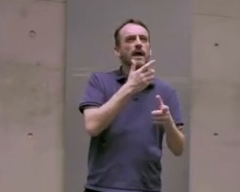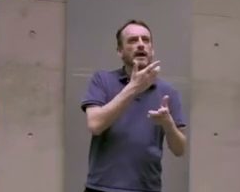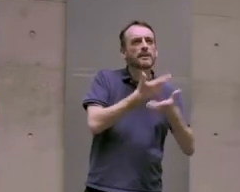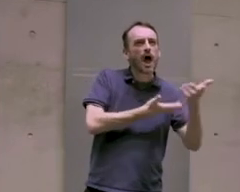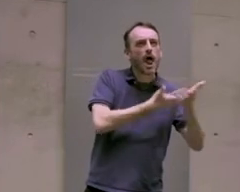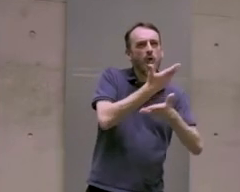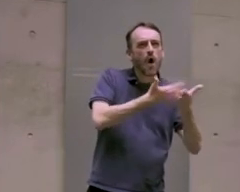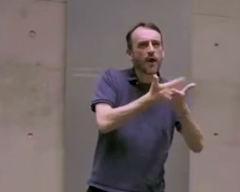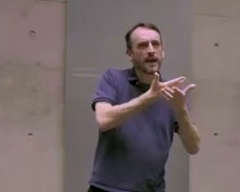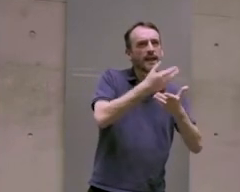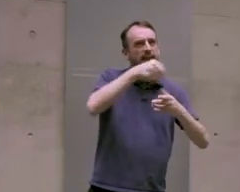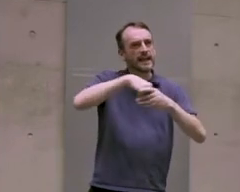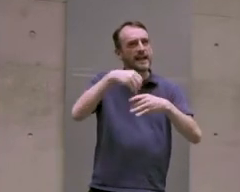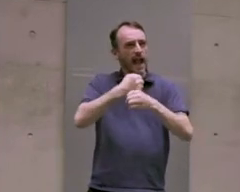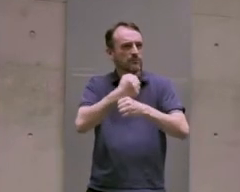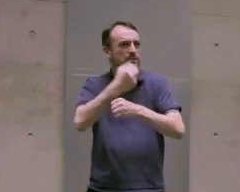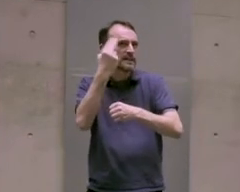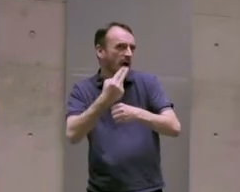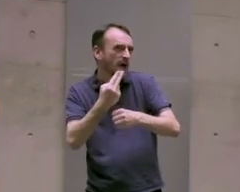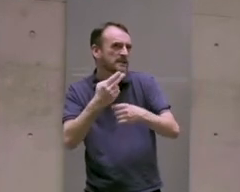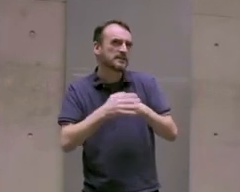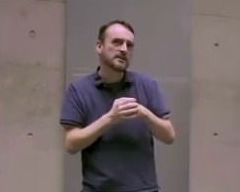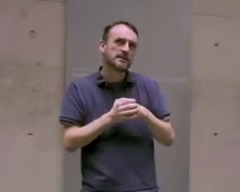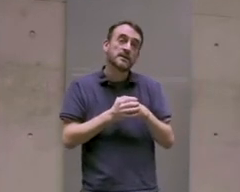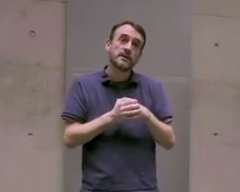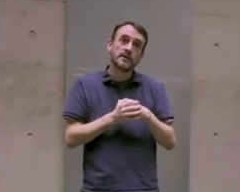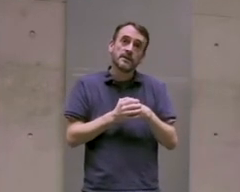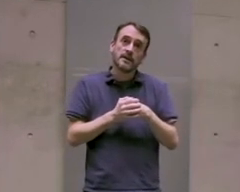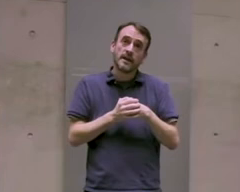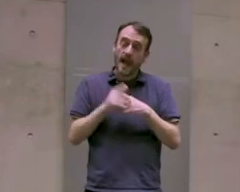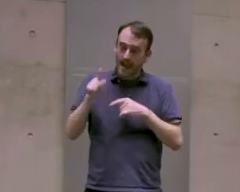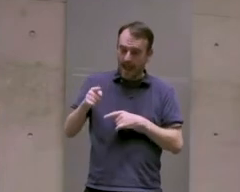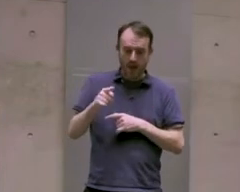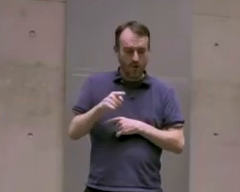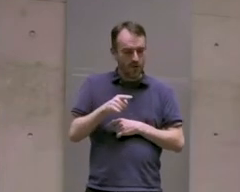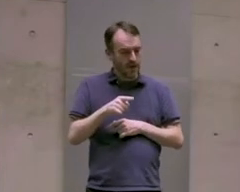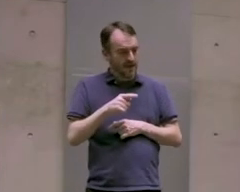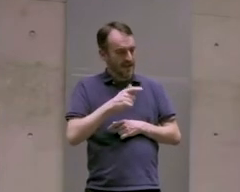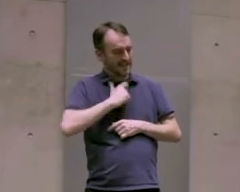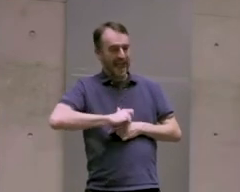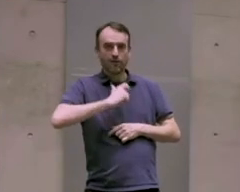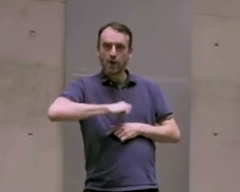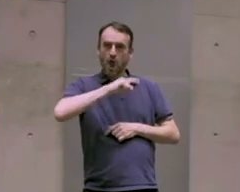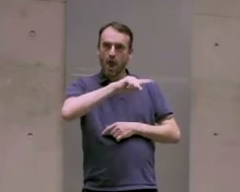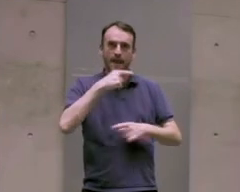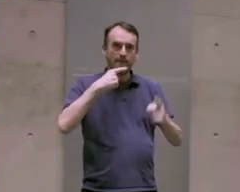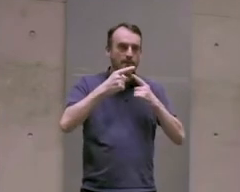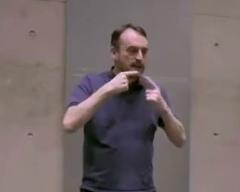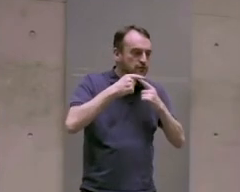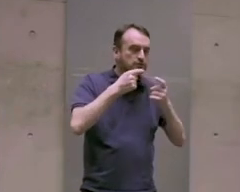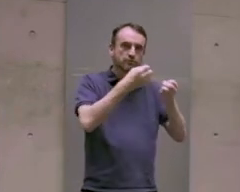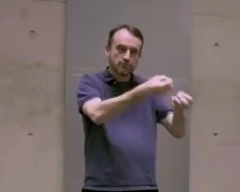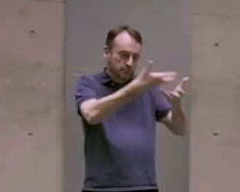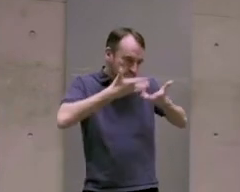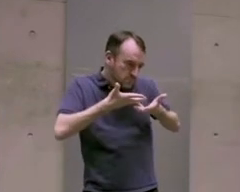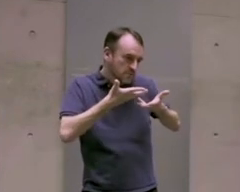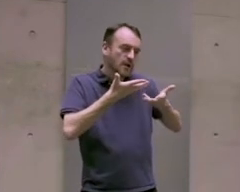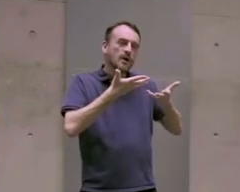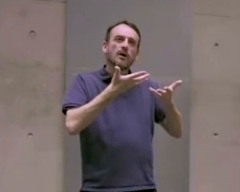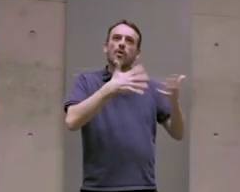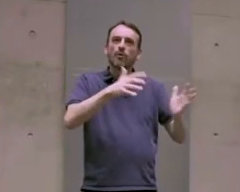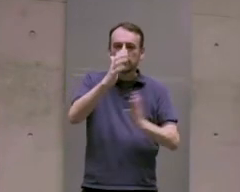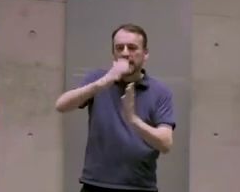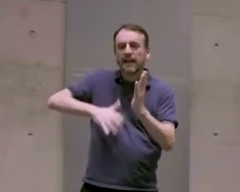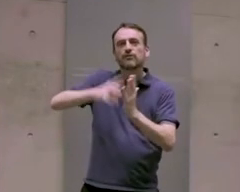Circular. Yeah. About how like you can get information from characters that works as keys to unlock rooms, as there's more information. And I was